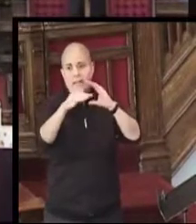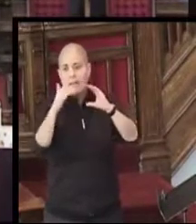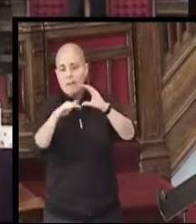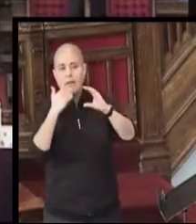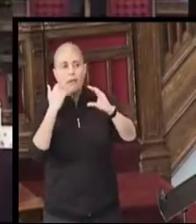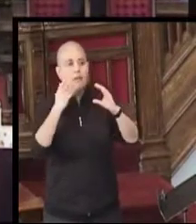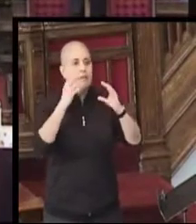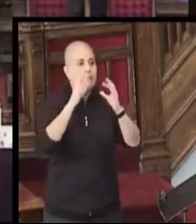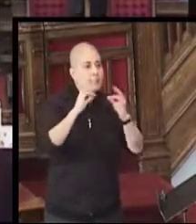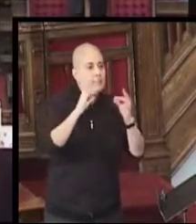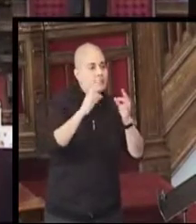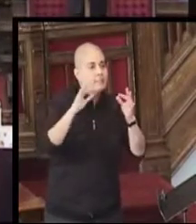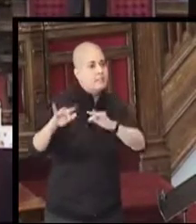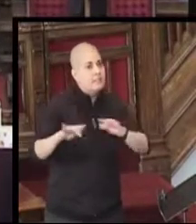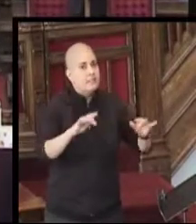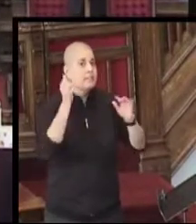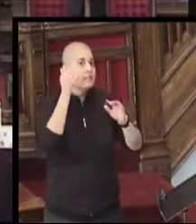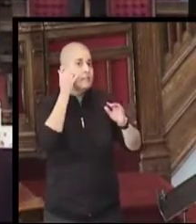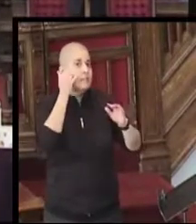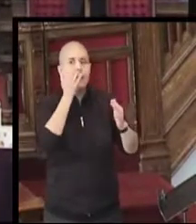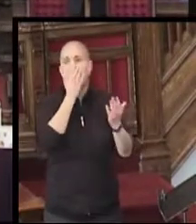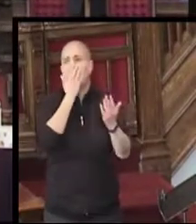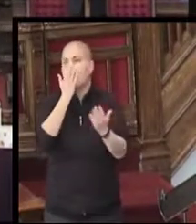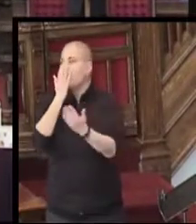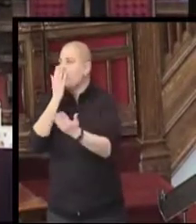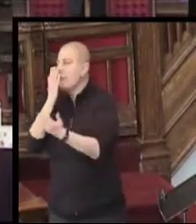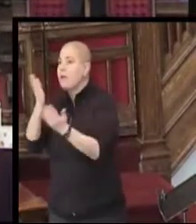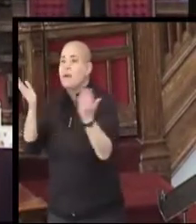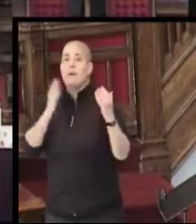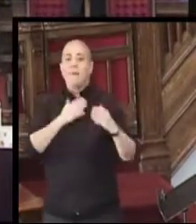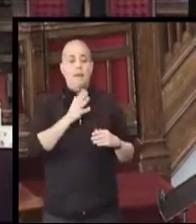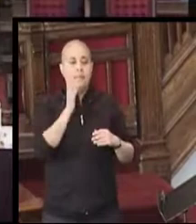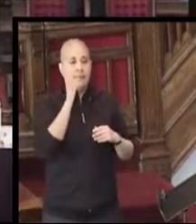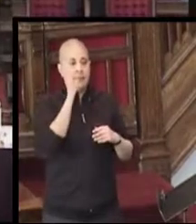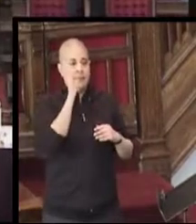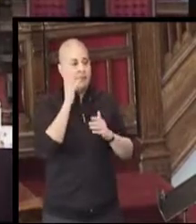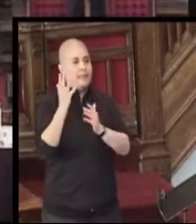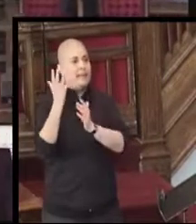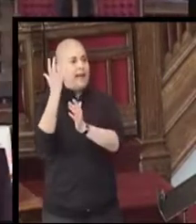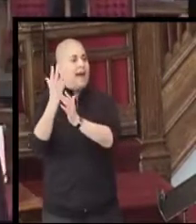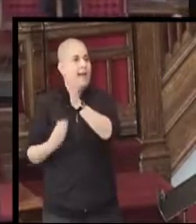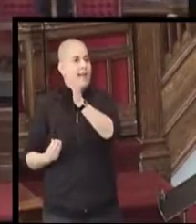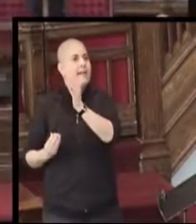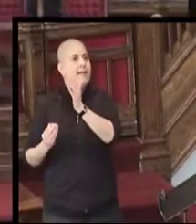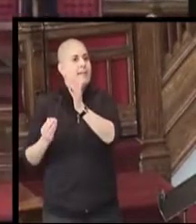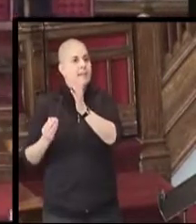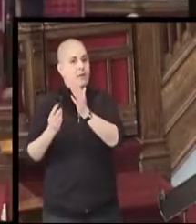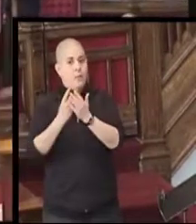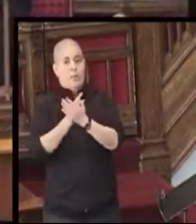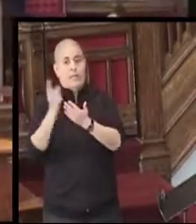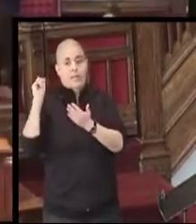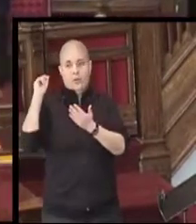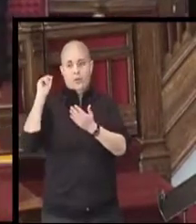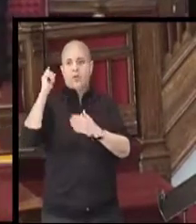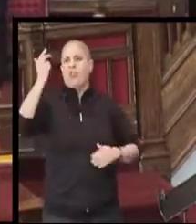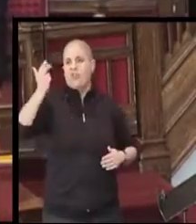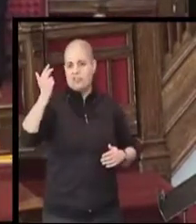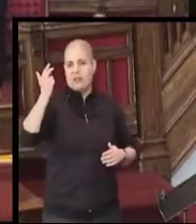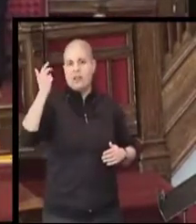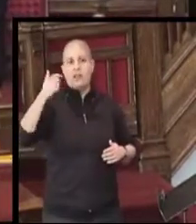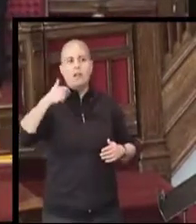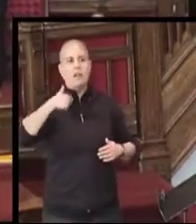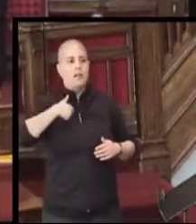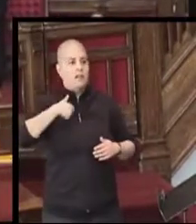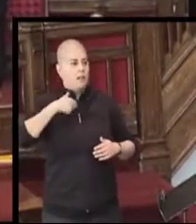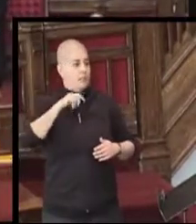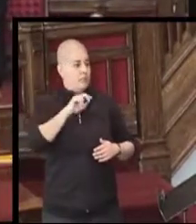voice messages over the last few days. My mom died a week ago Thursday, and John and I went to New